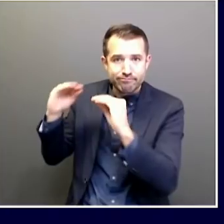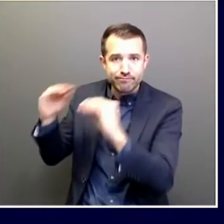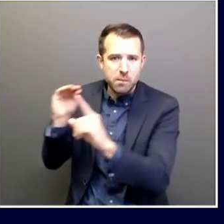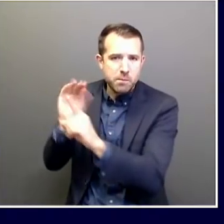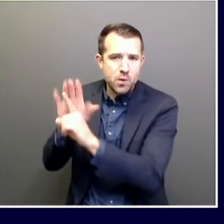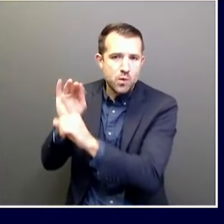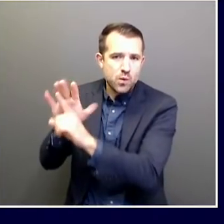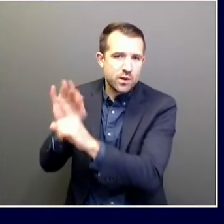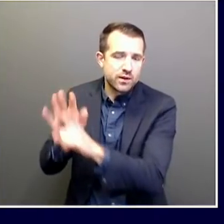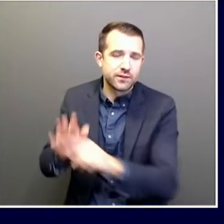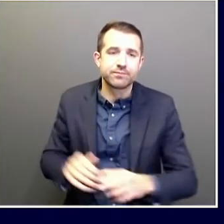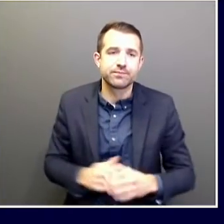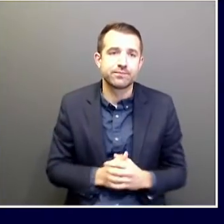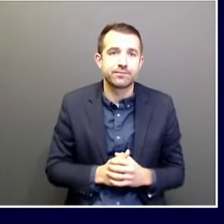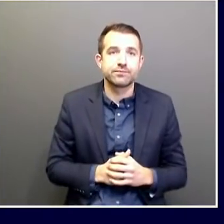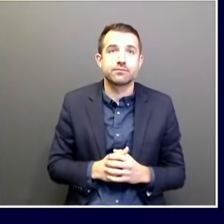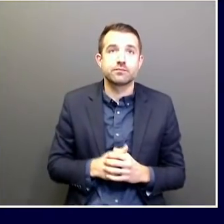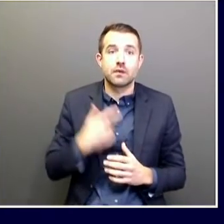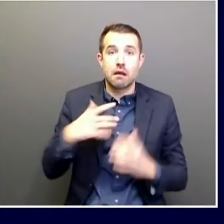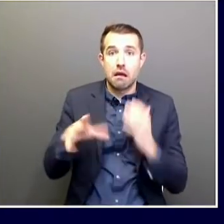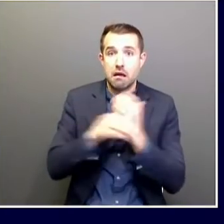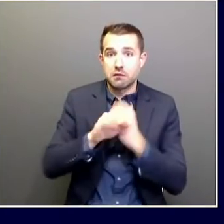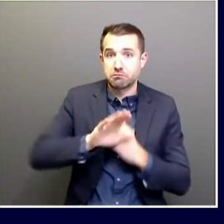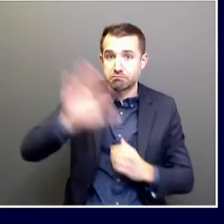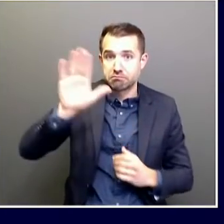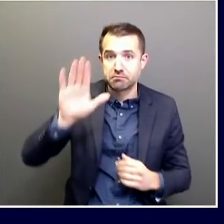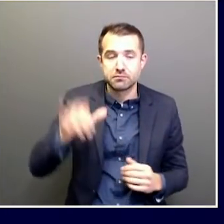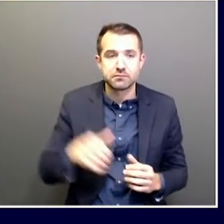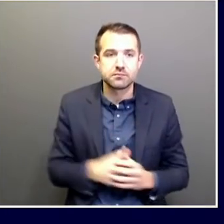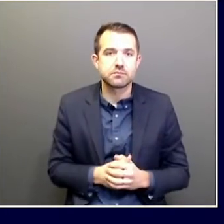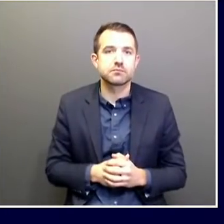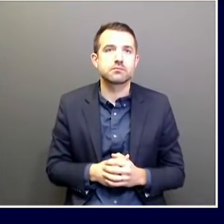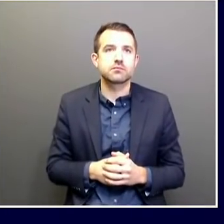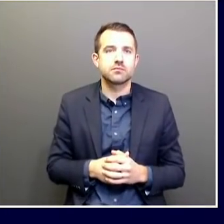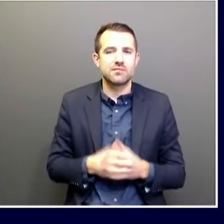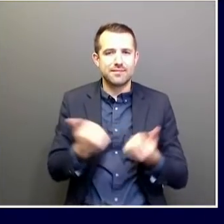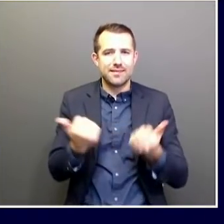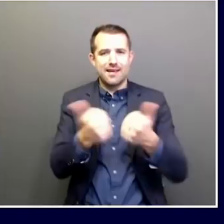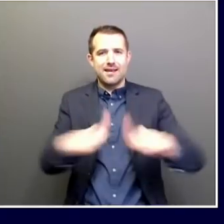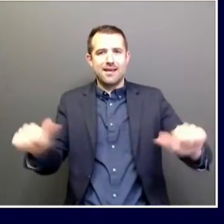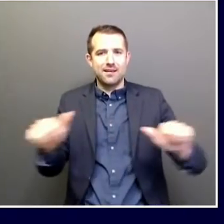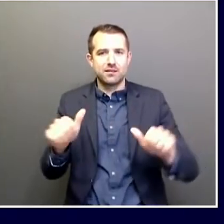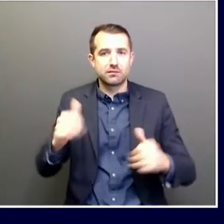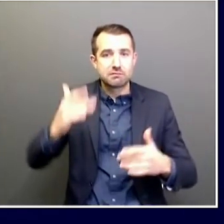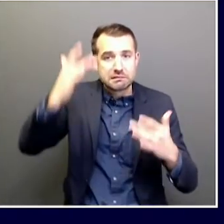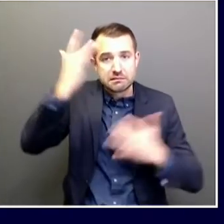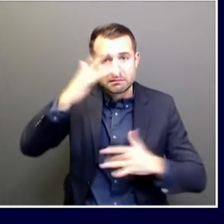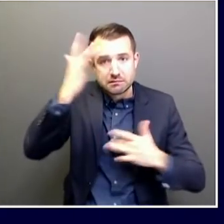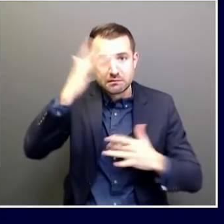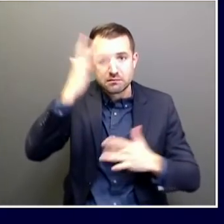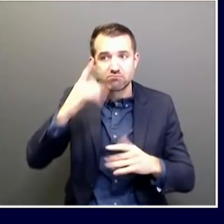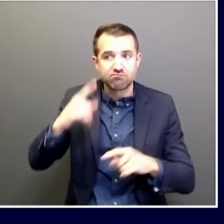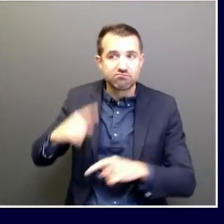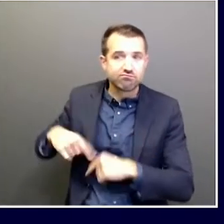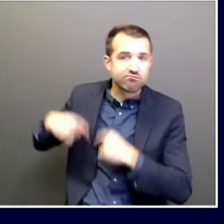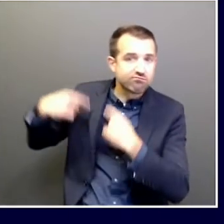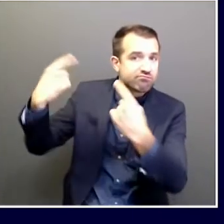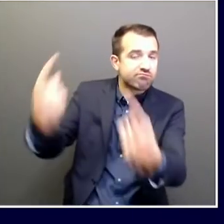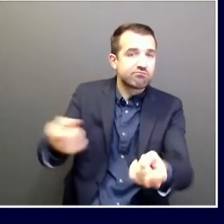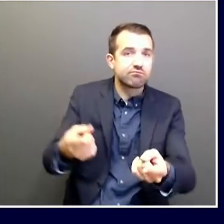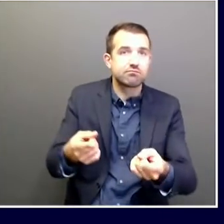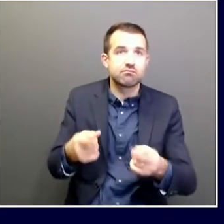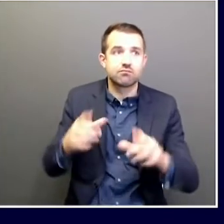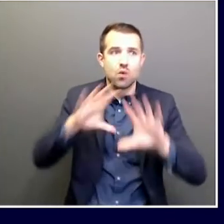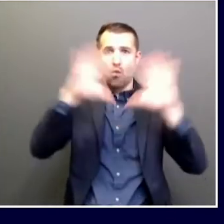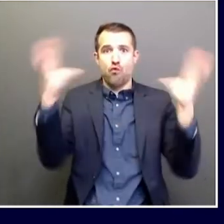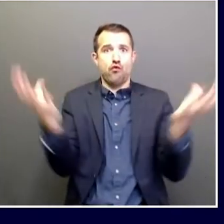is, in every infectious disease, in every disease that has ever been categorized in history, the